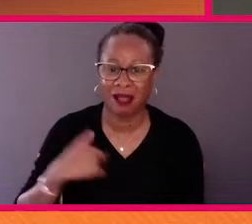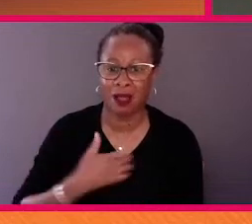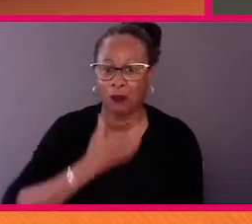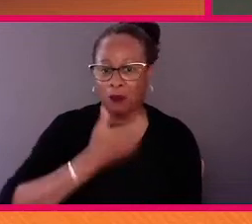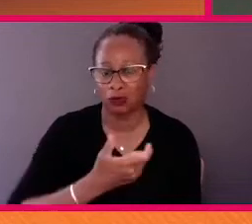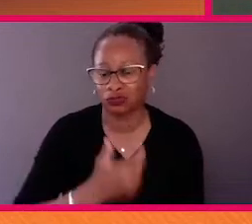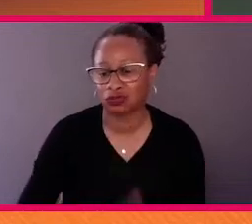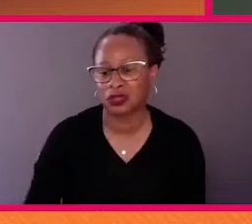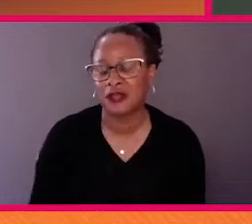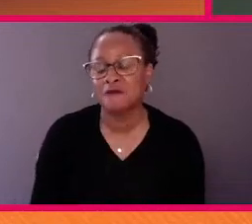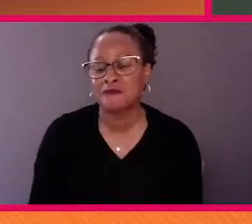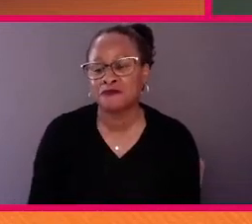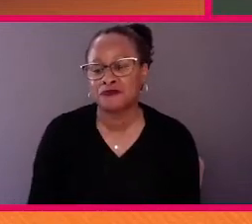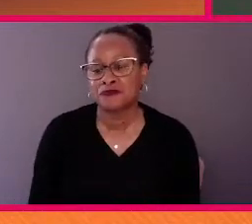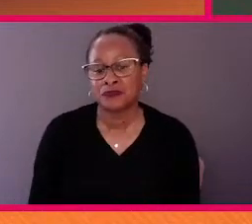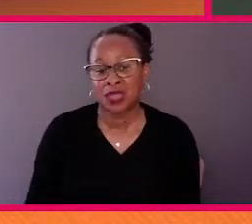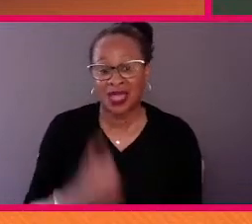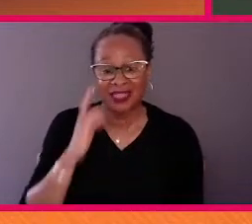I think for me,